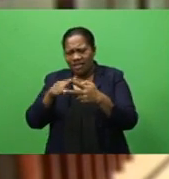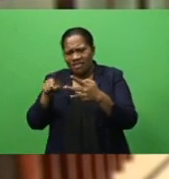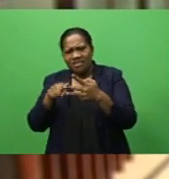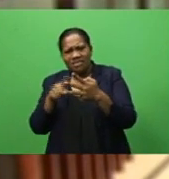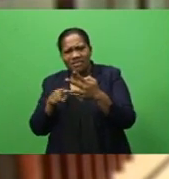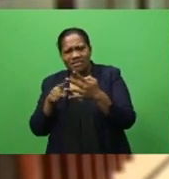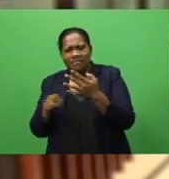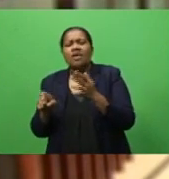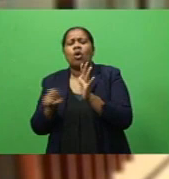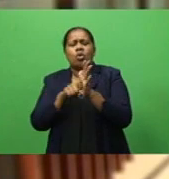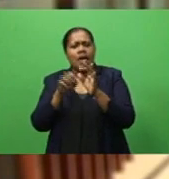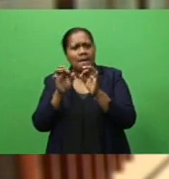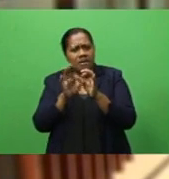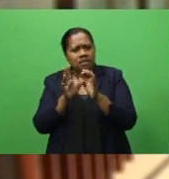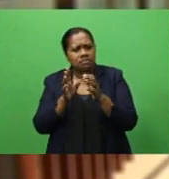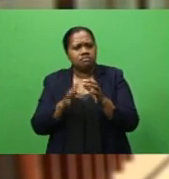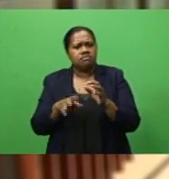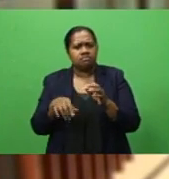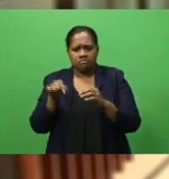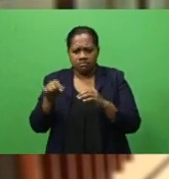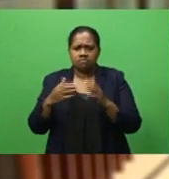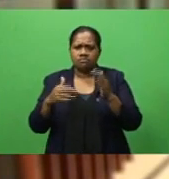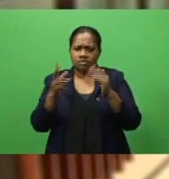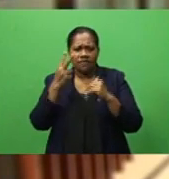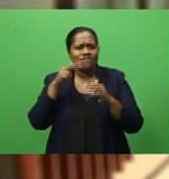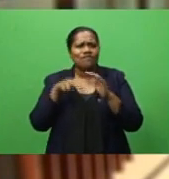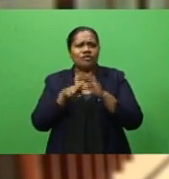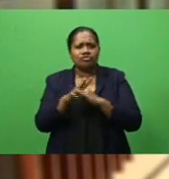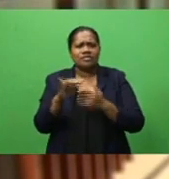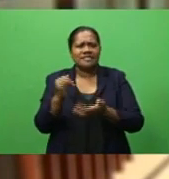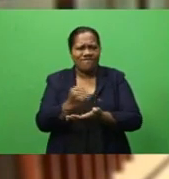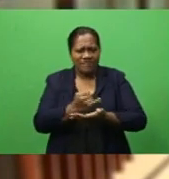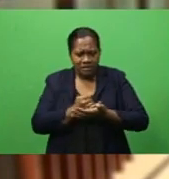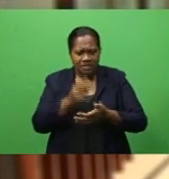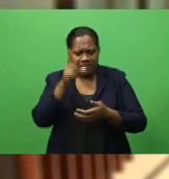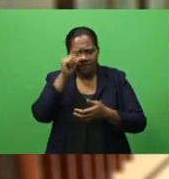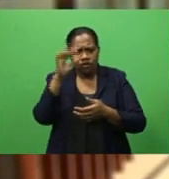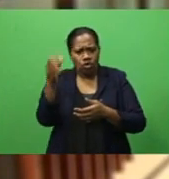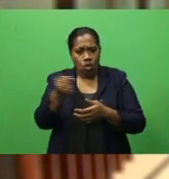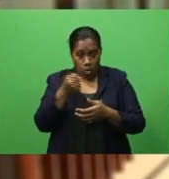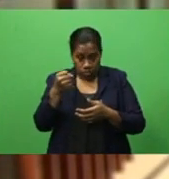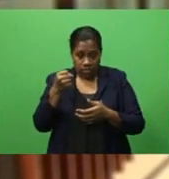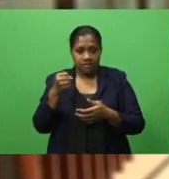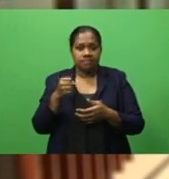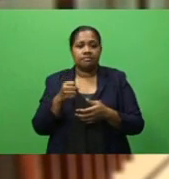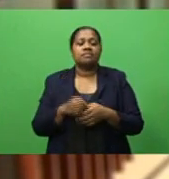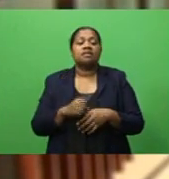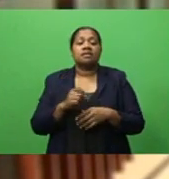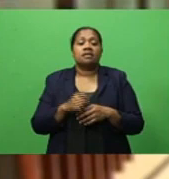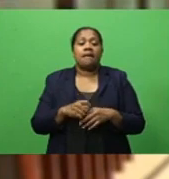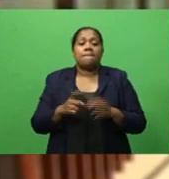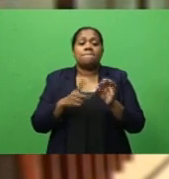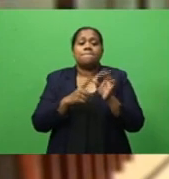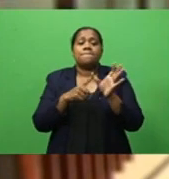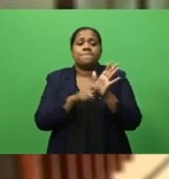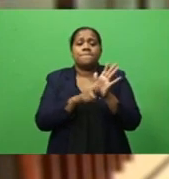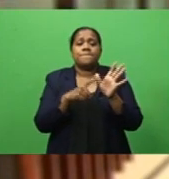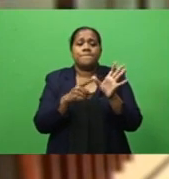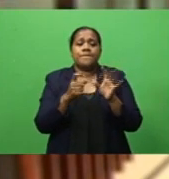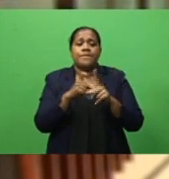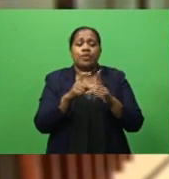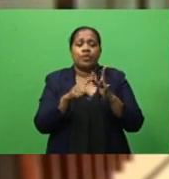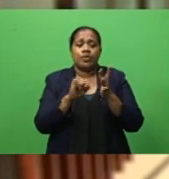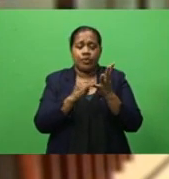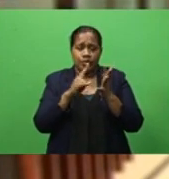did RB Patel, Vision Investments, and Fijian Holdings. Paradise Beverages was the only stock to record a share